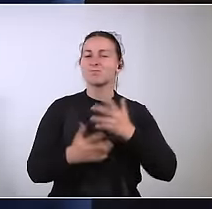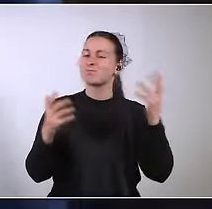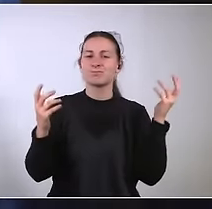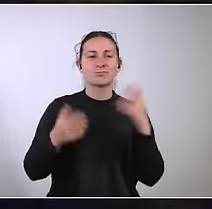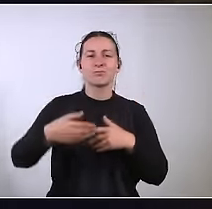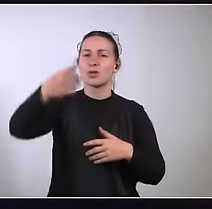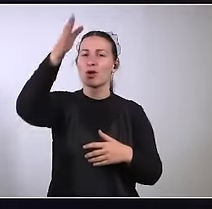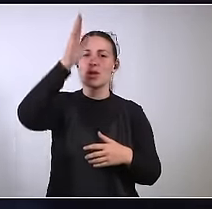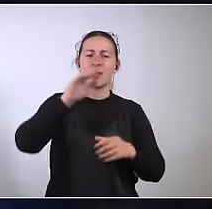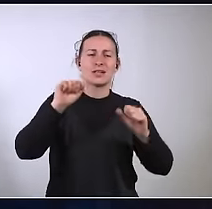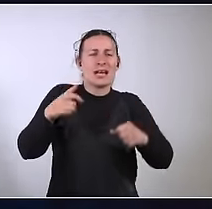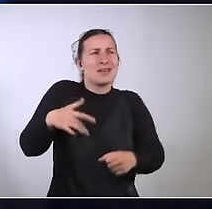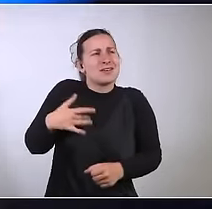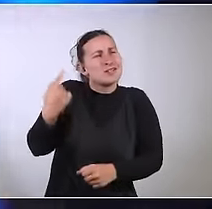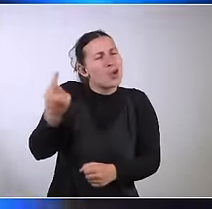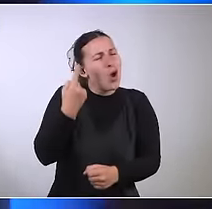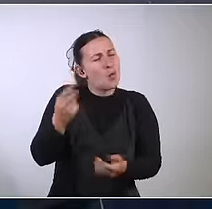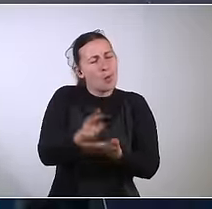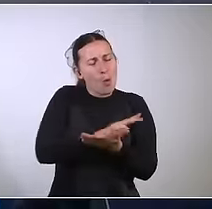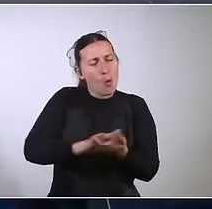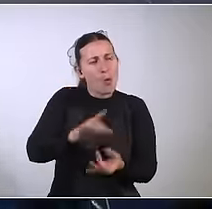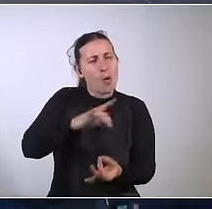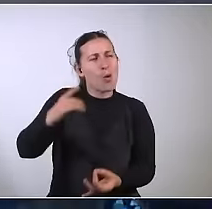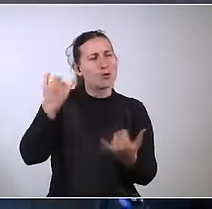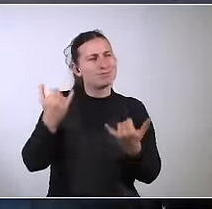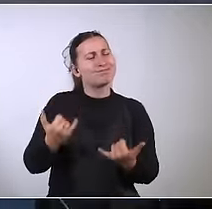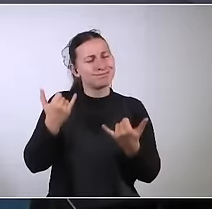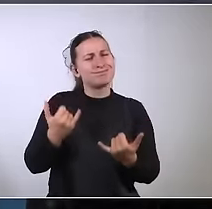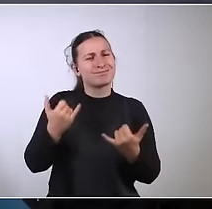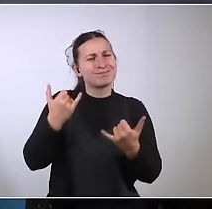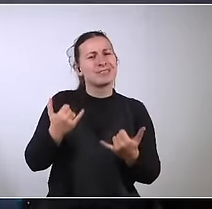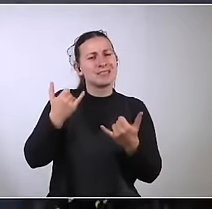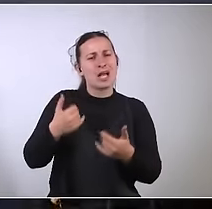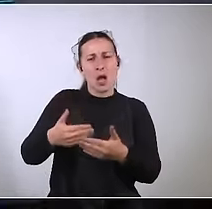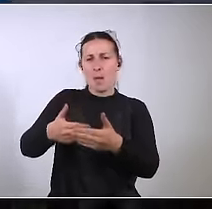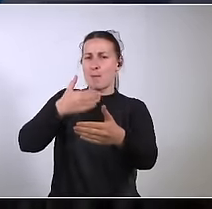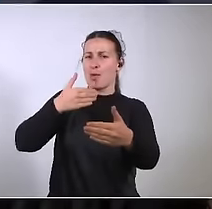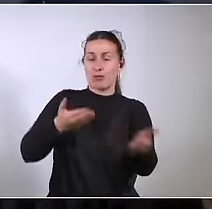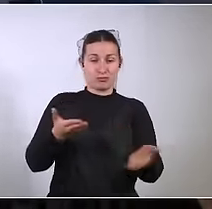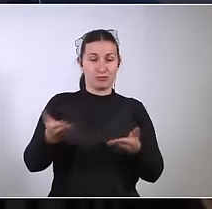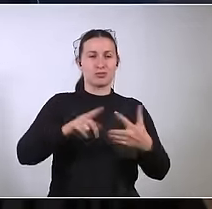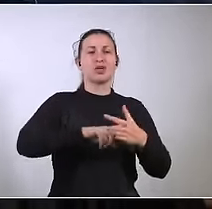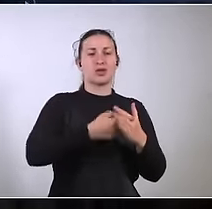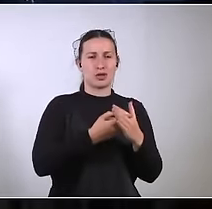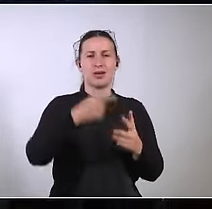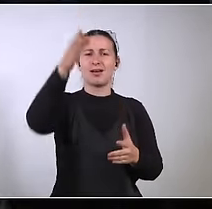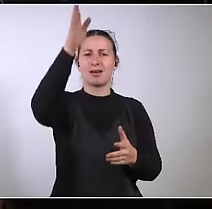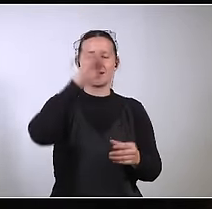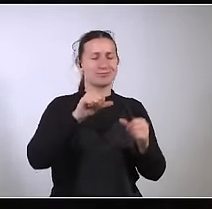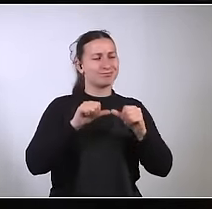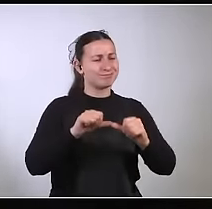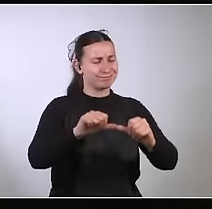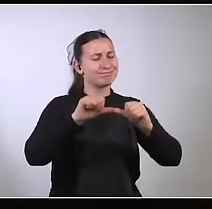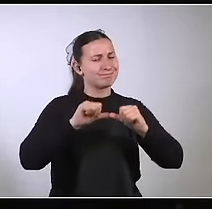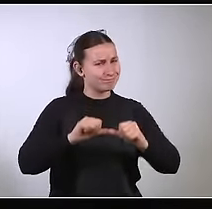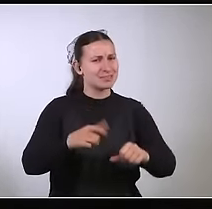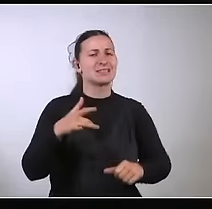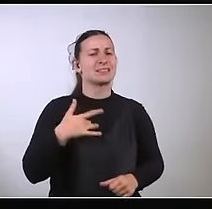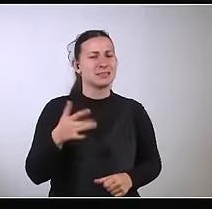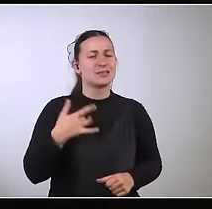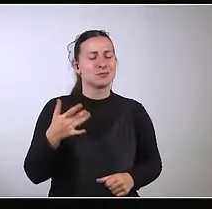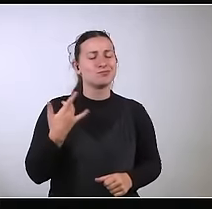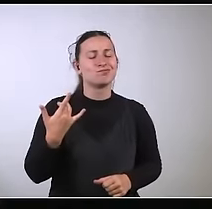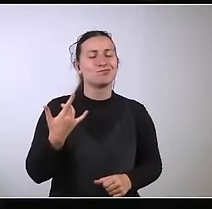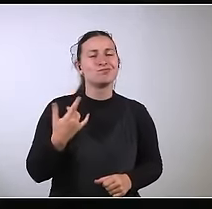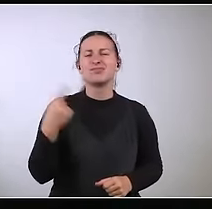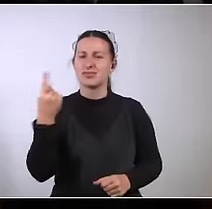God can fill somebody with the Holy Ghost even before the service gets started. God can... I wish somebody would believe